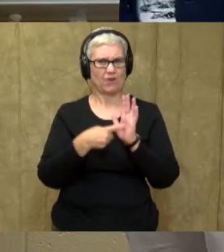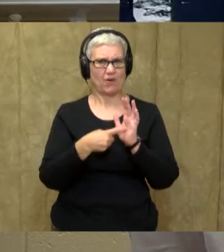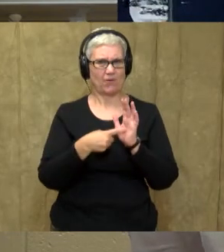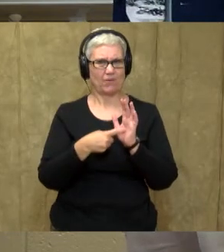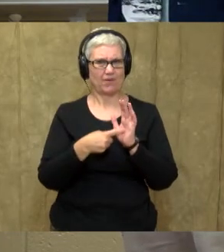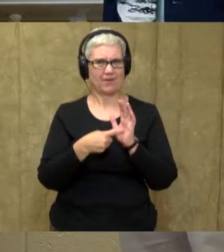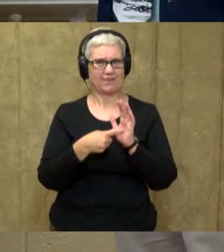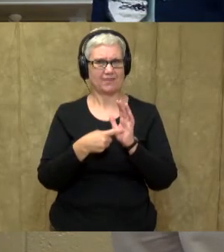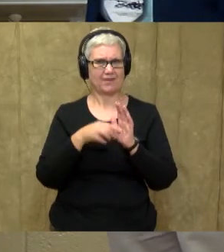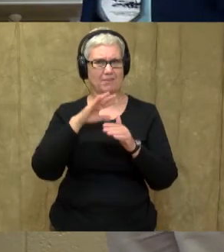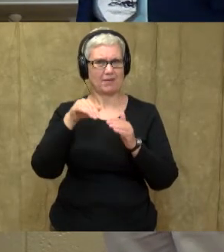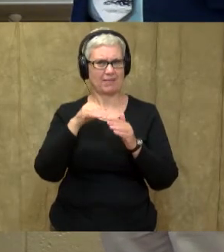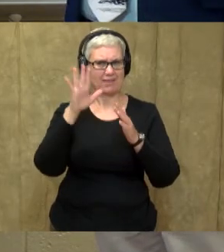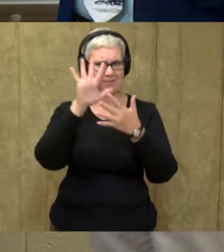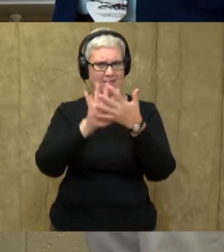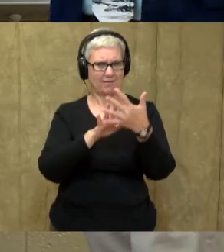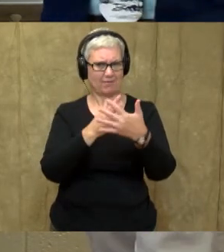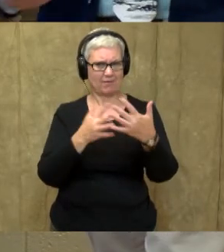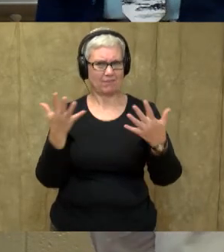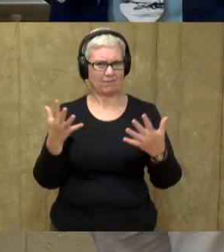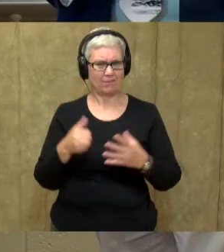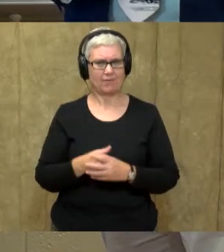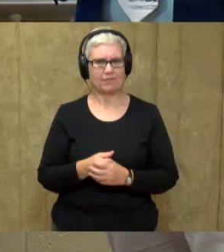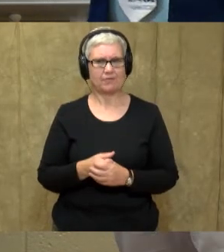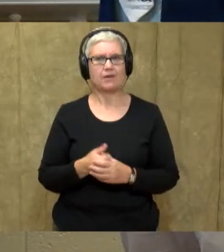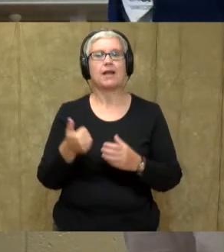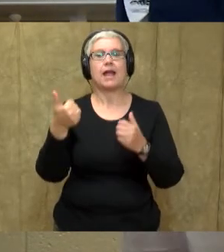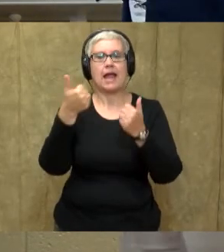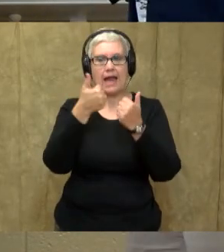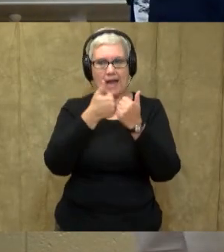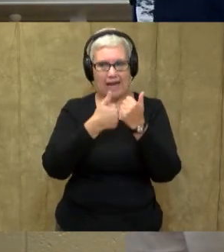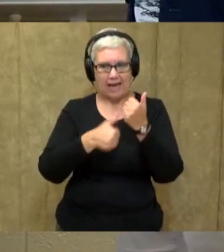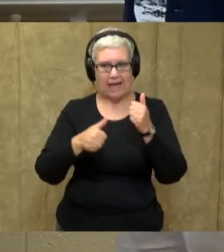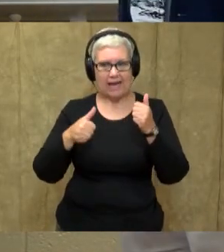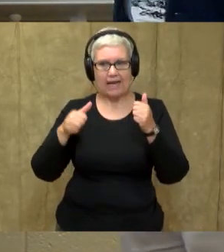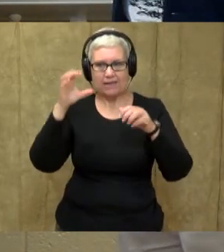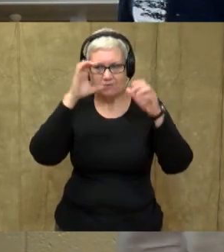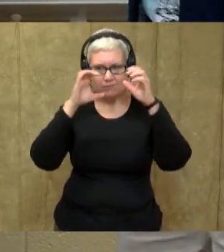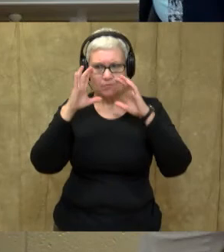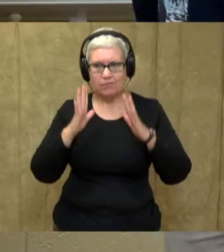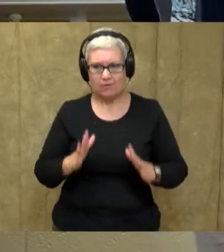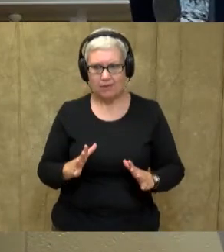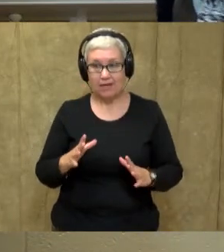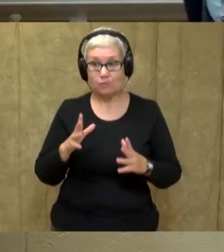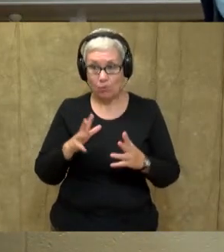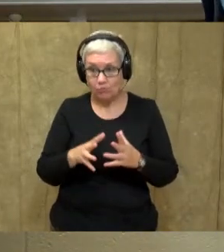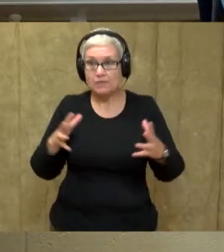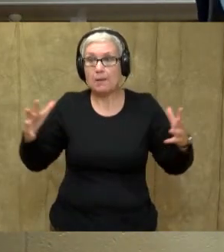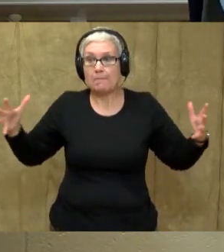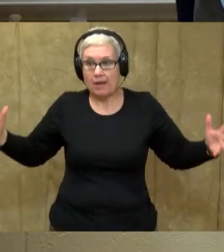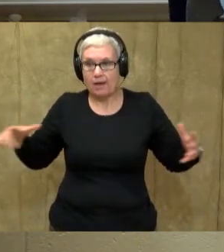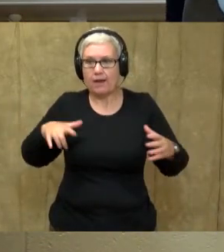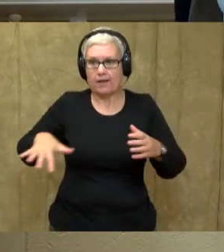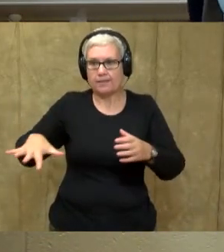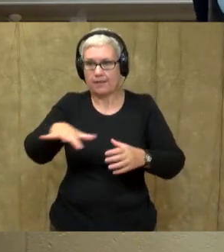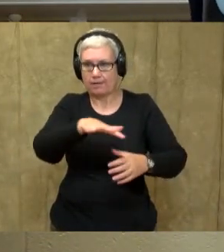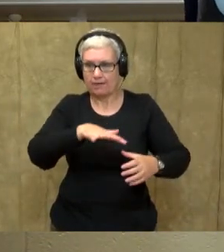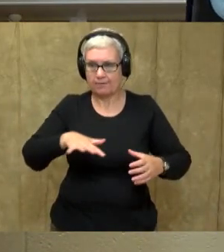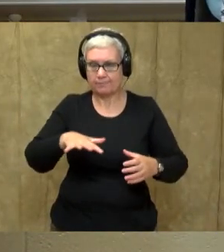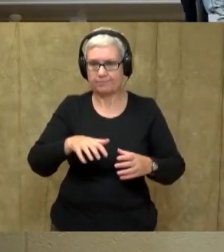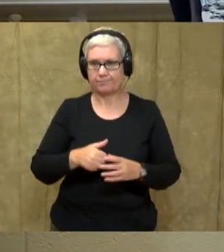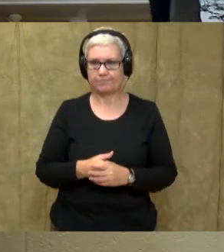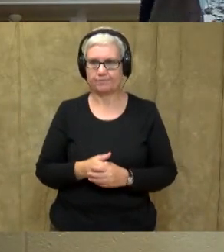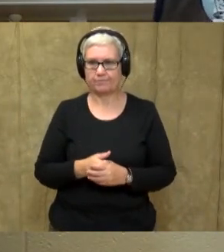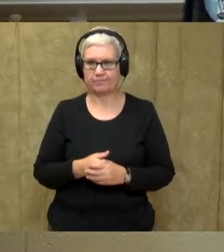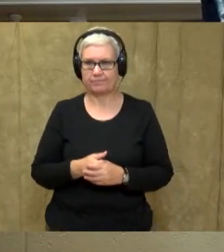this particular table. Right, each prospector is looking for the biggest plot of land. And so as we see down